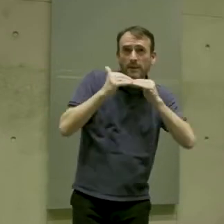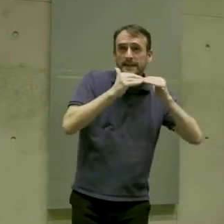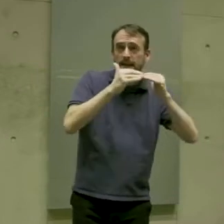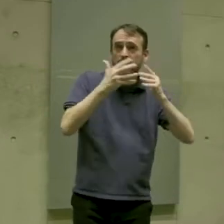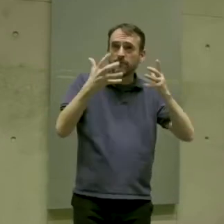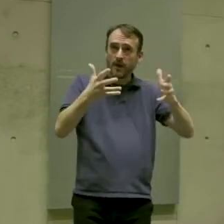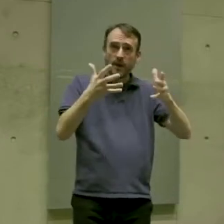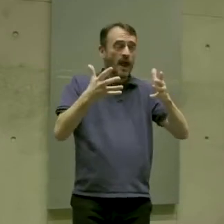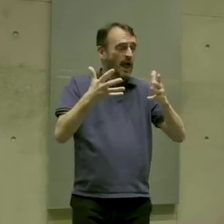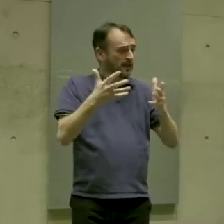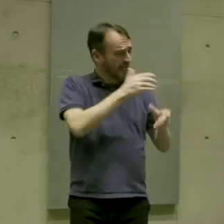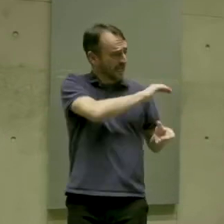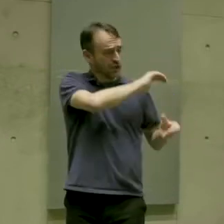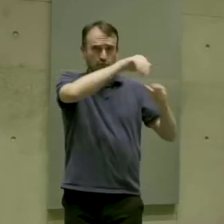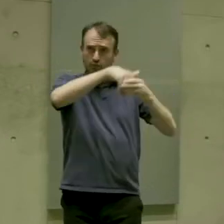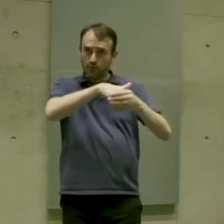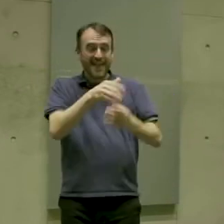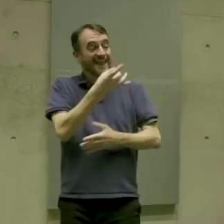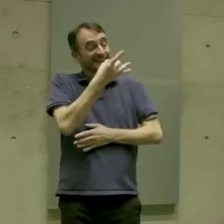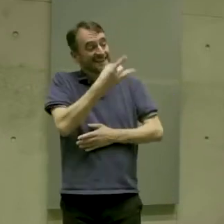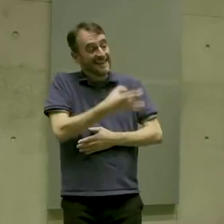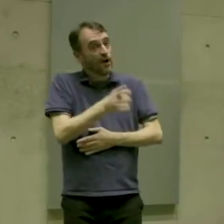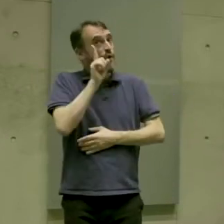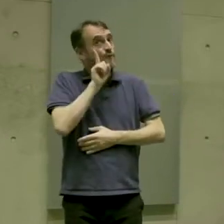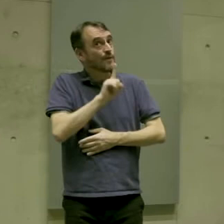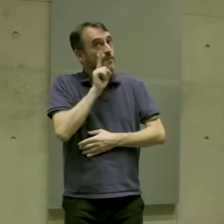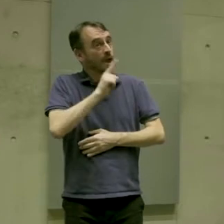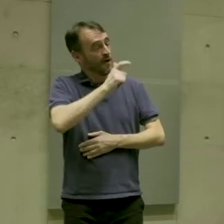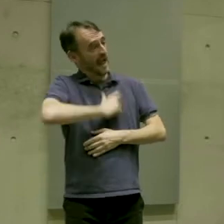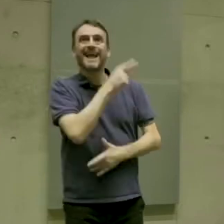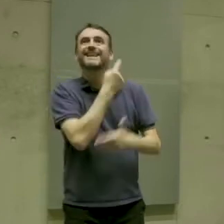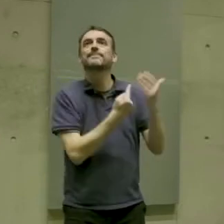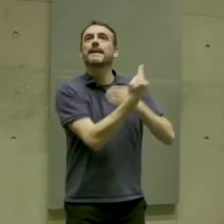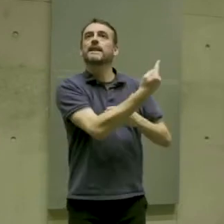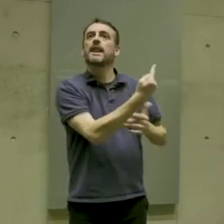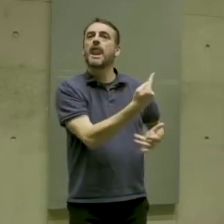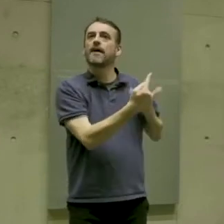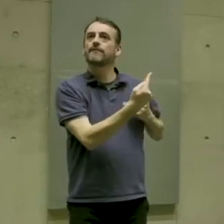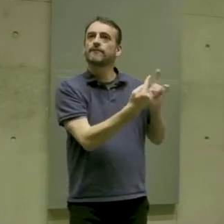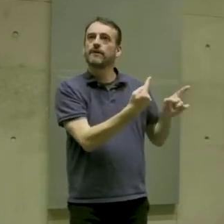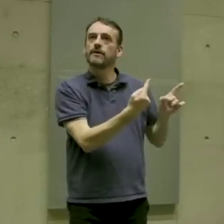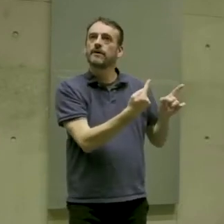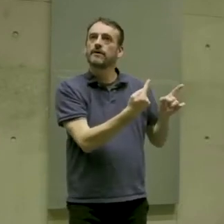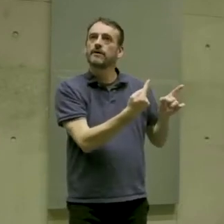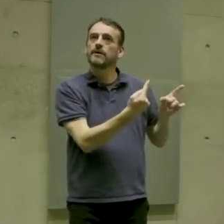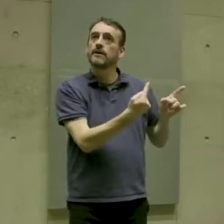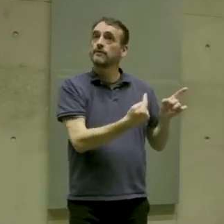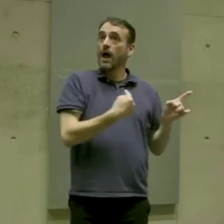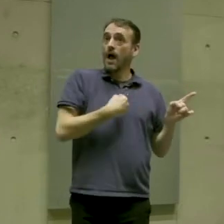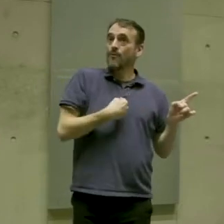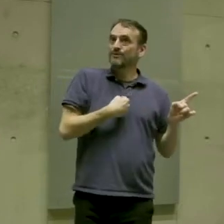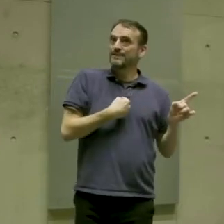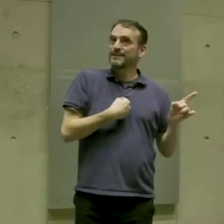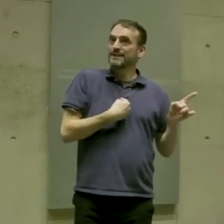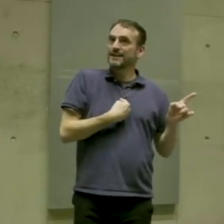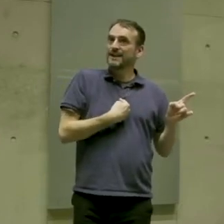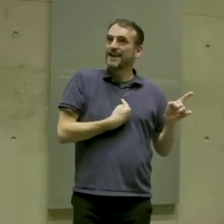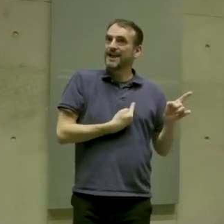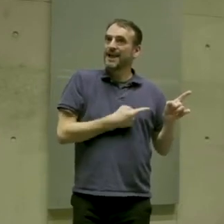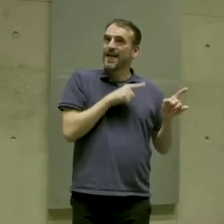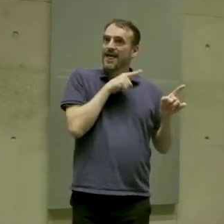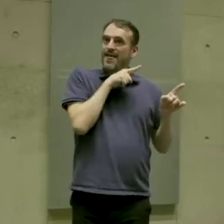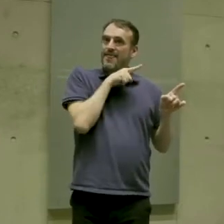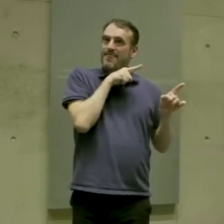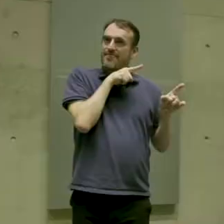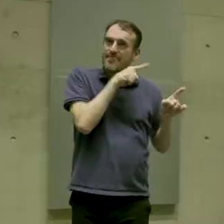female character to live a relatively independent life. I wanted to make the Institute the horror of that one glimmer of